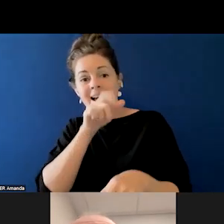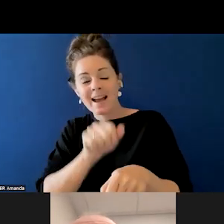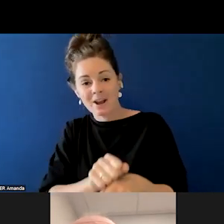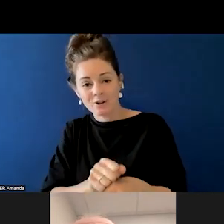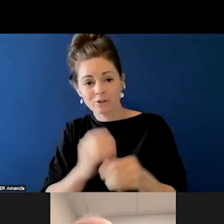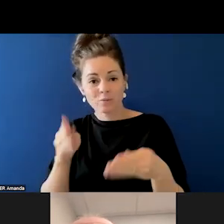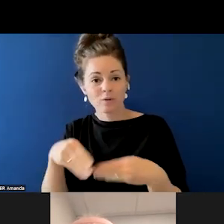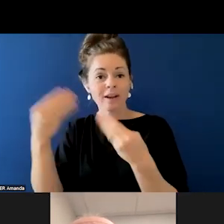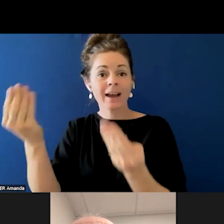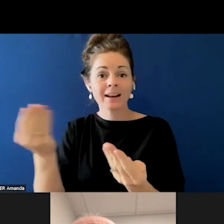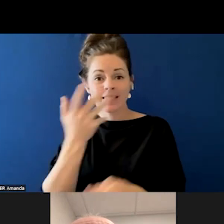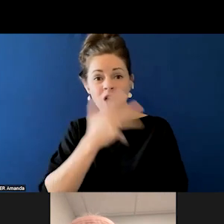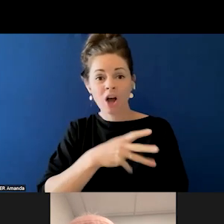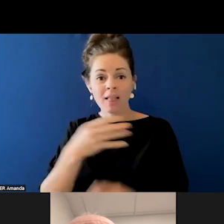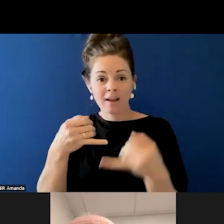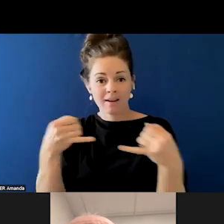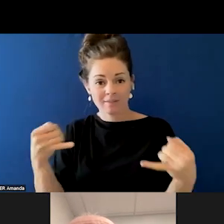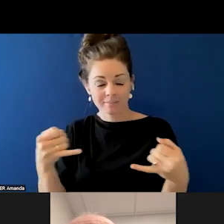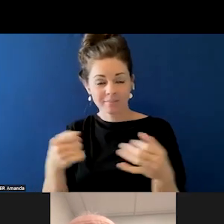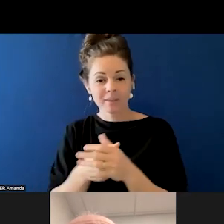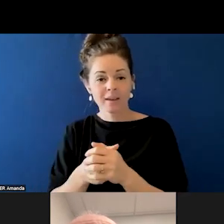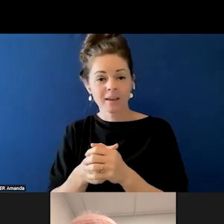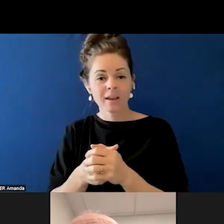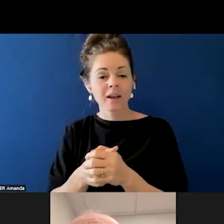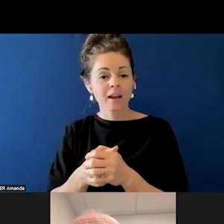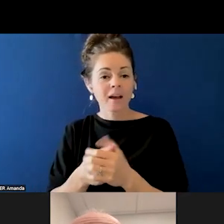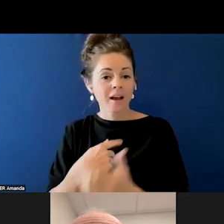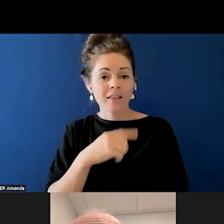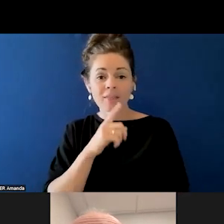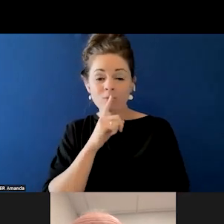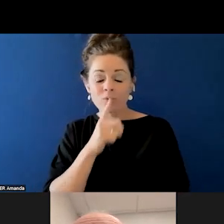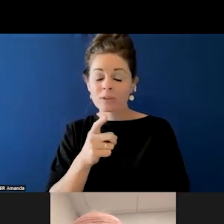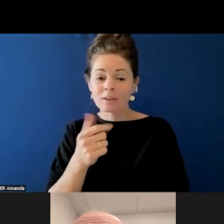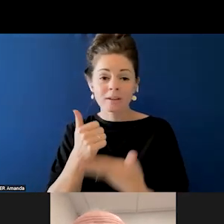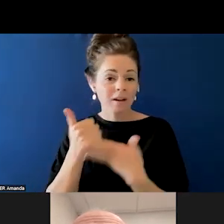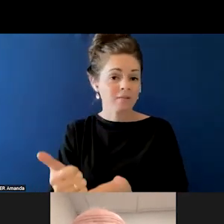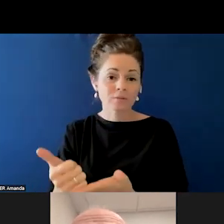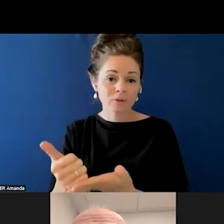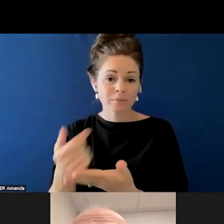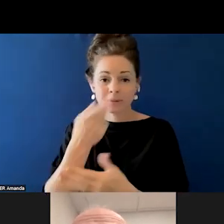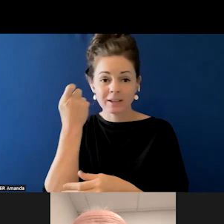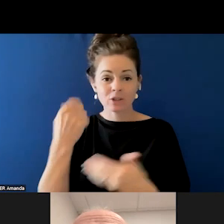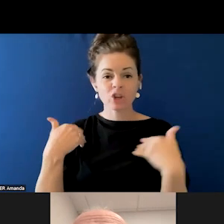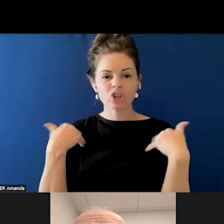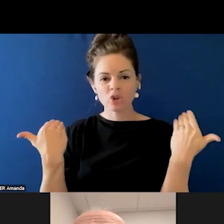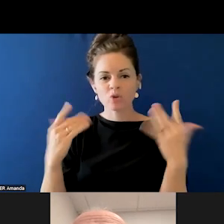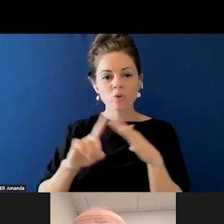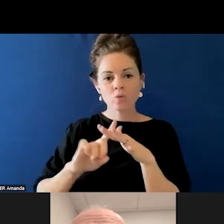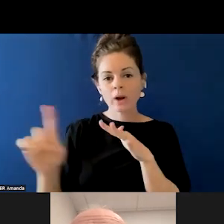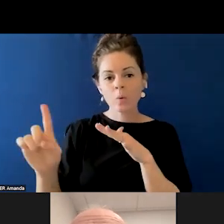hotline. Or so I thought it was particularly useful because there's a youth runaway line, there's